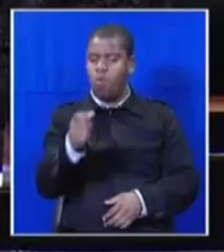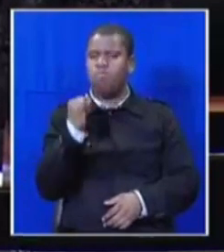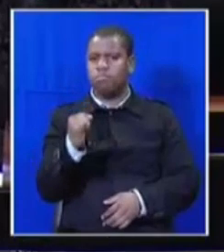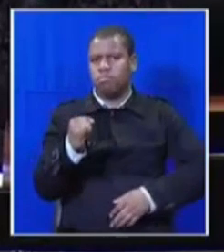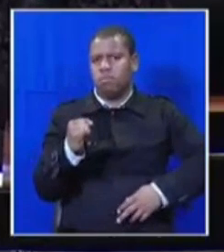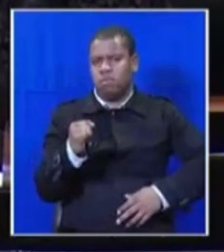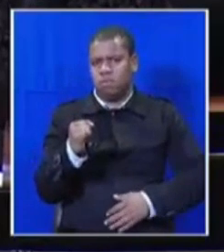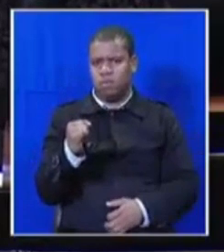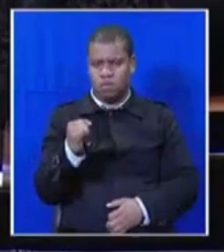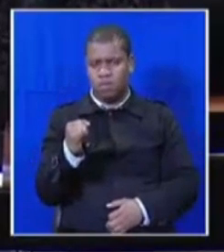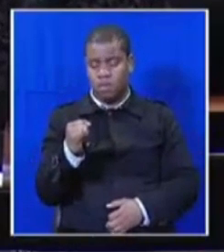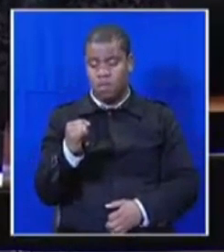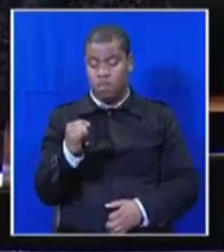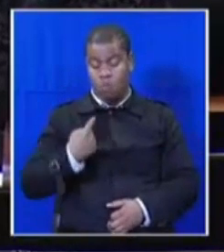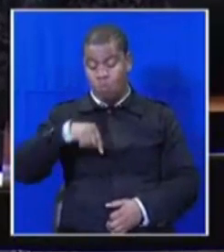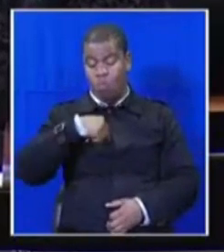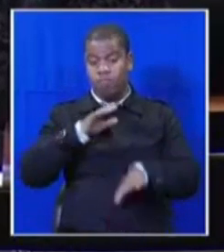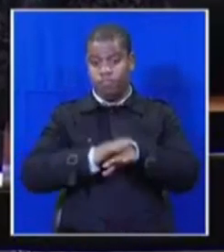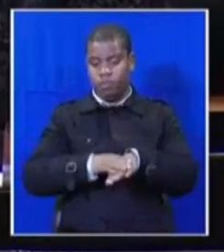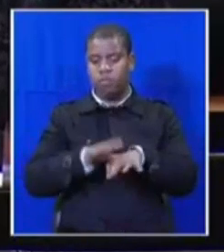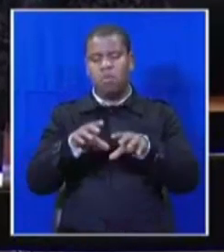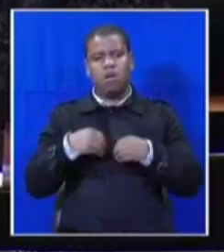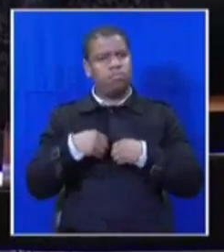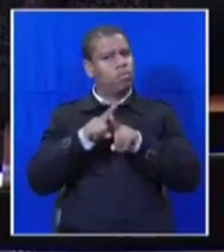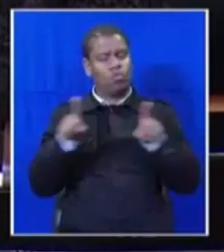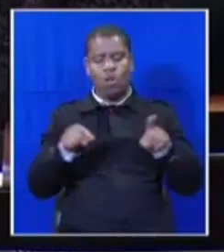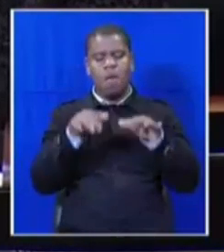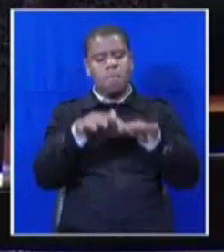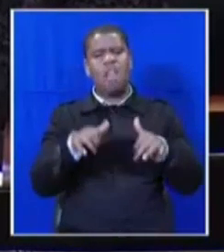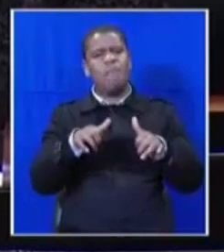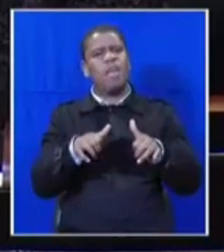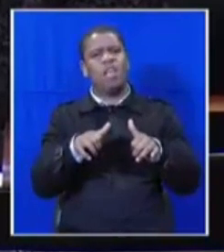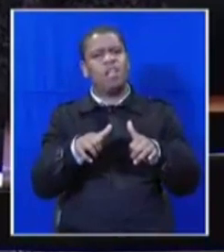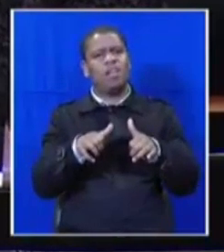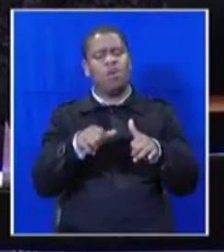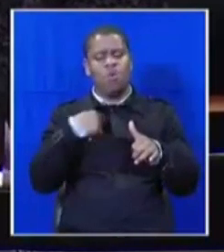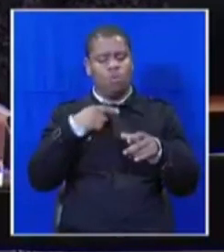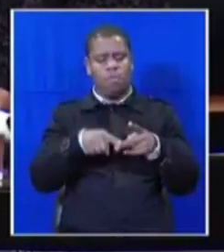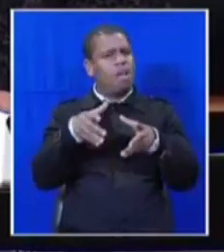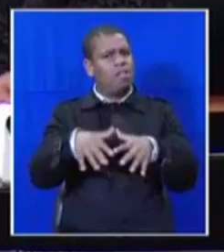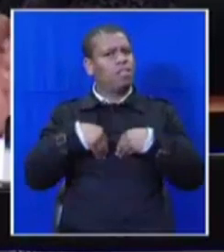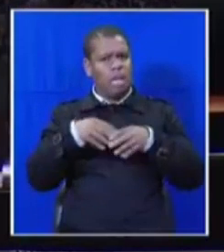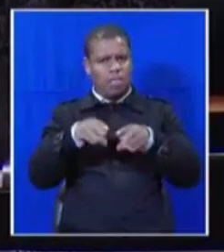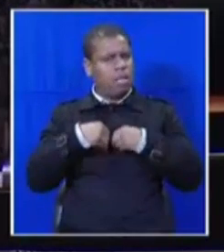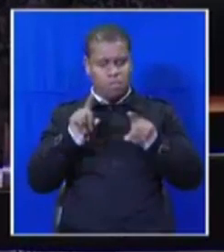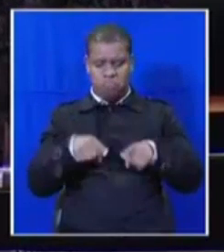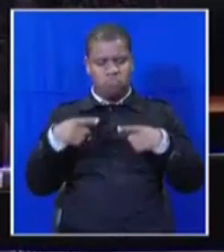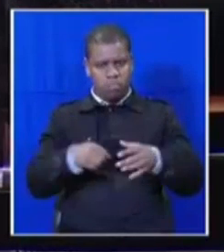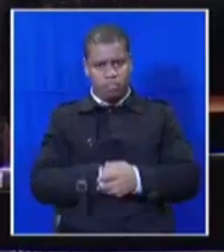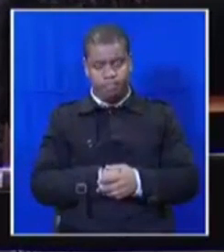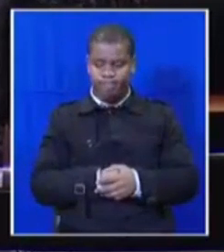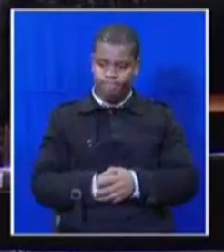regarded as being in any way parliamentary or acceptable.